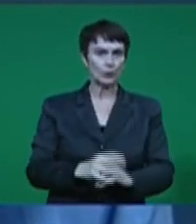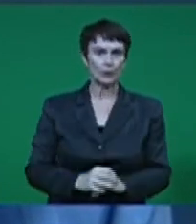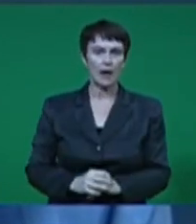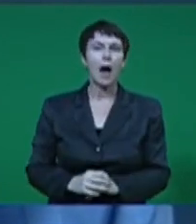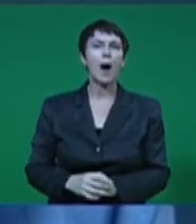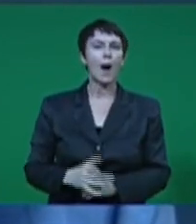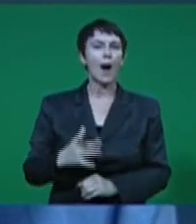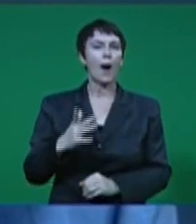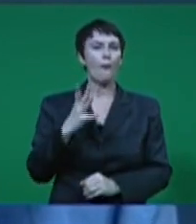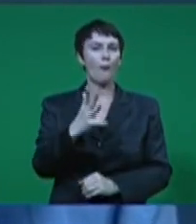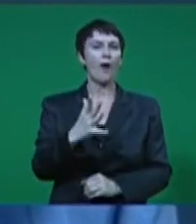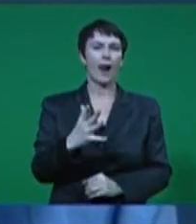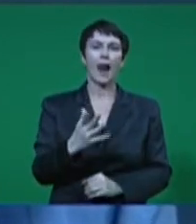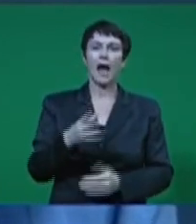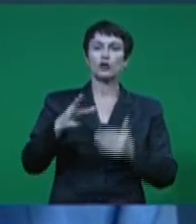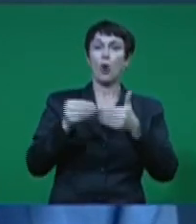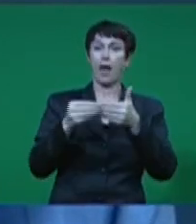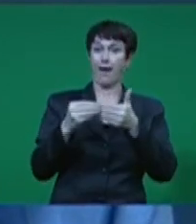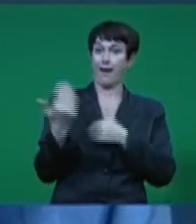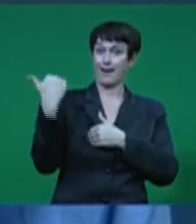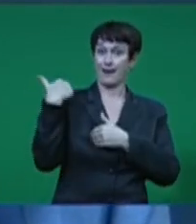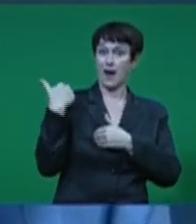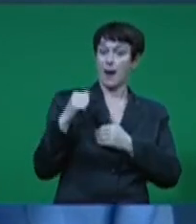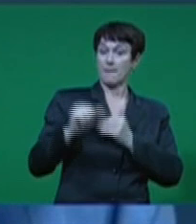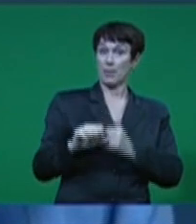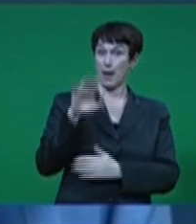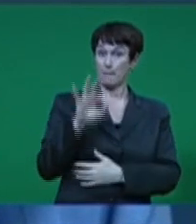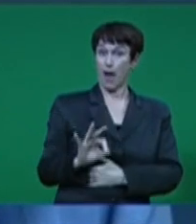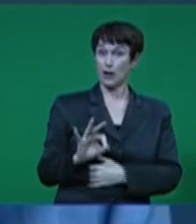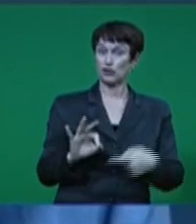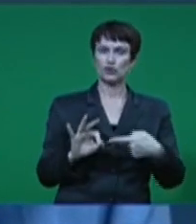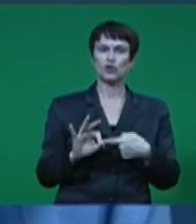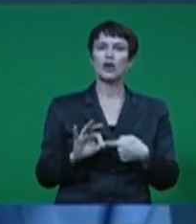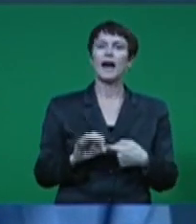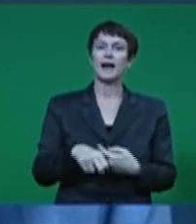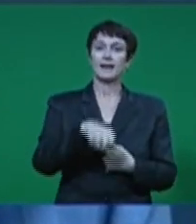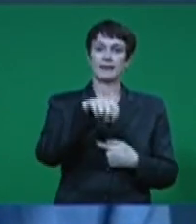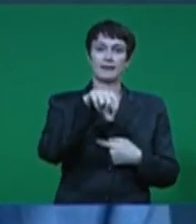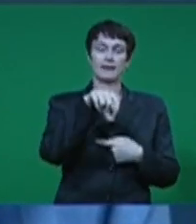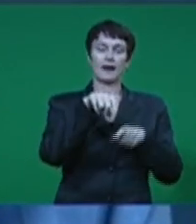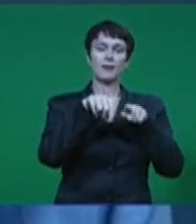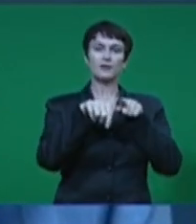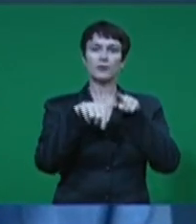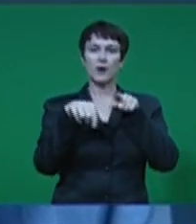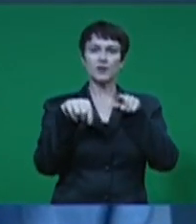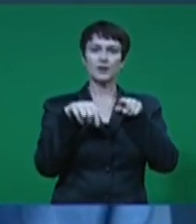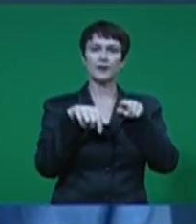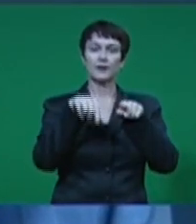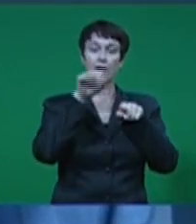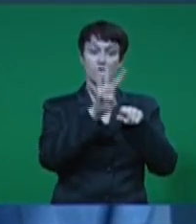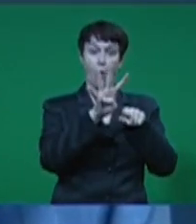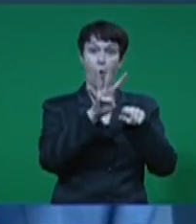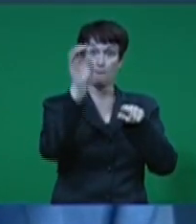level. Since the March meeting, the rand has appreciated by 4% on a trade-weighted